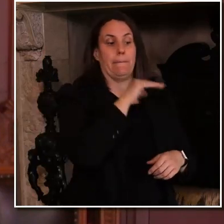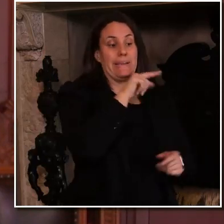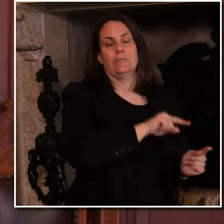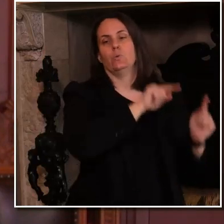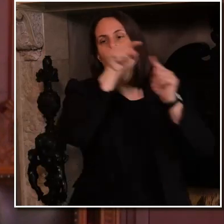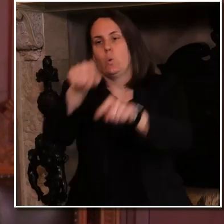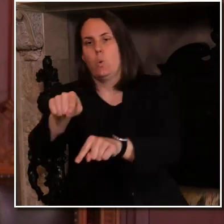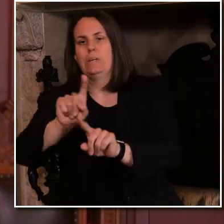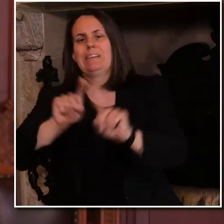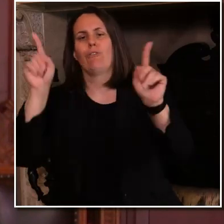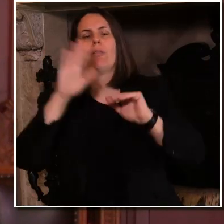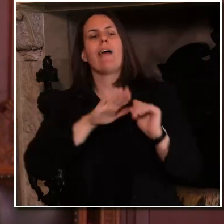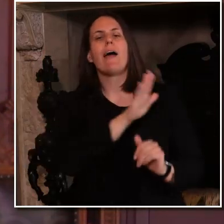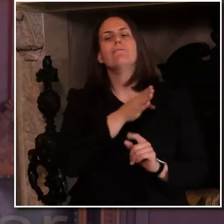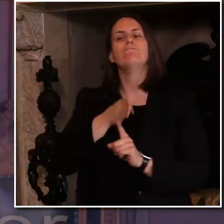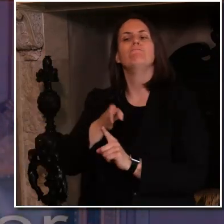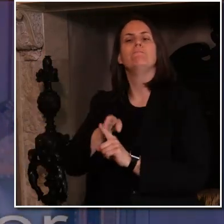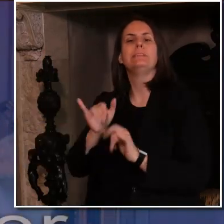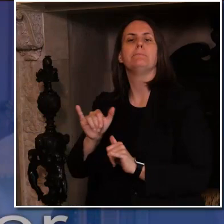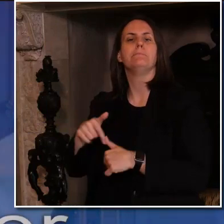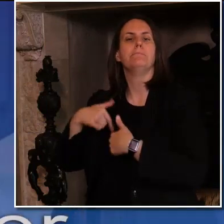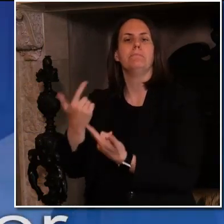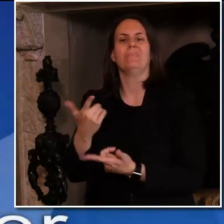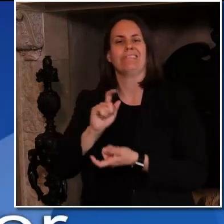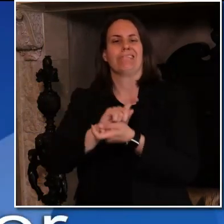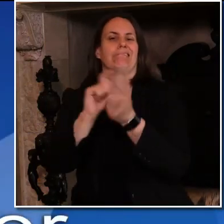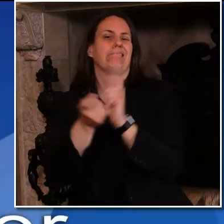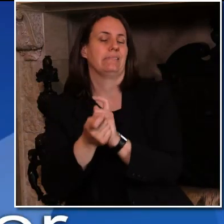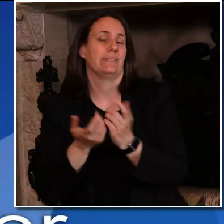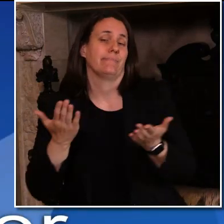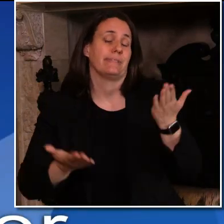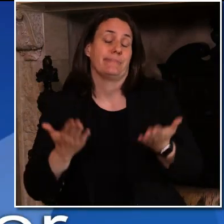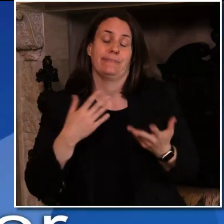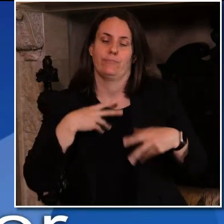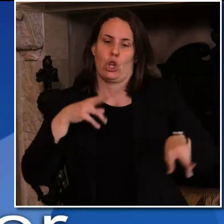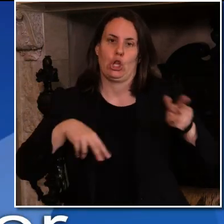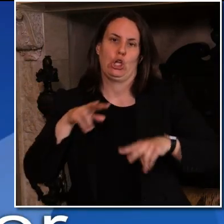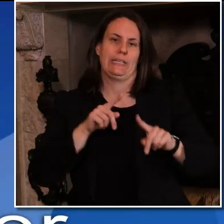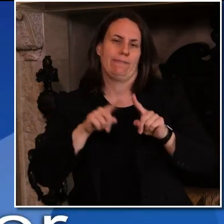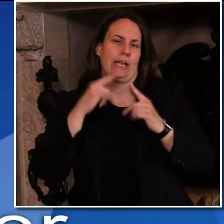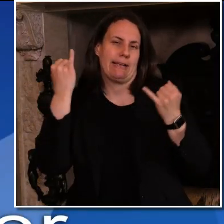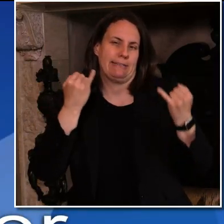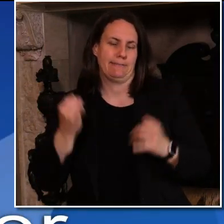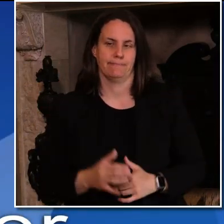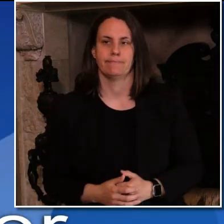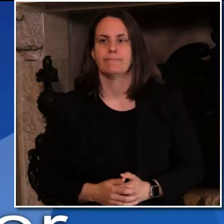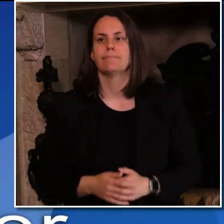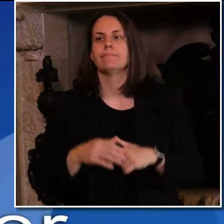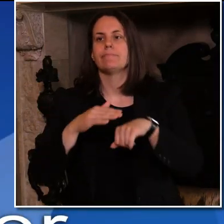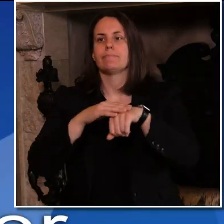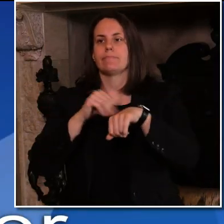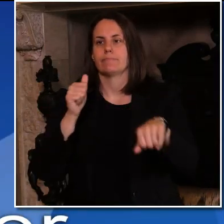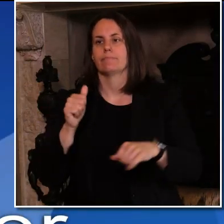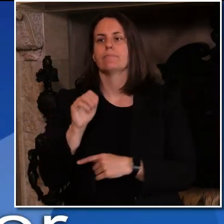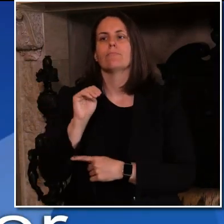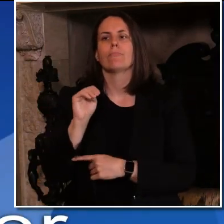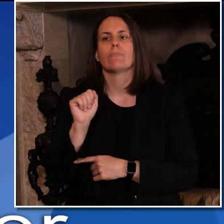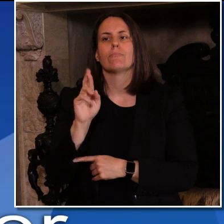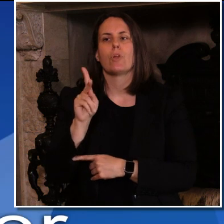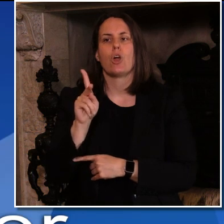plants. Thank you, Adam. Now to Mark Halverson from WWIB Radio in Chippewa Falls.